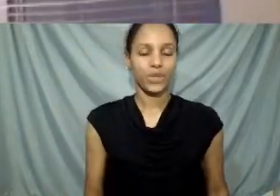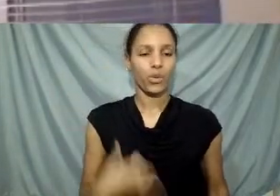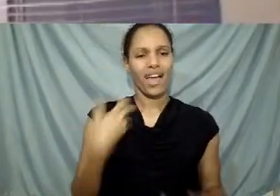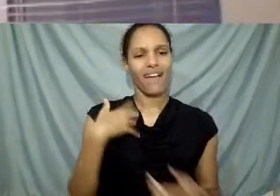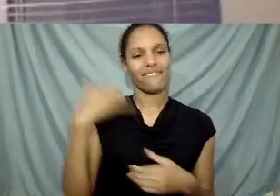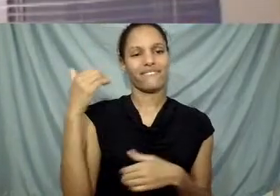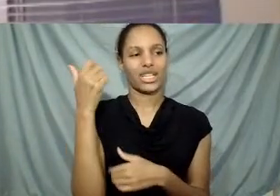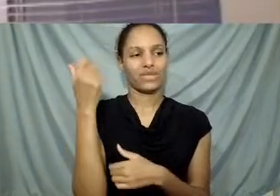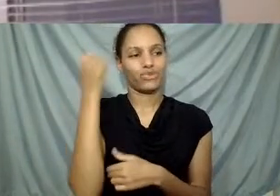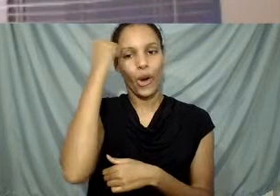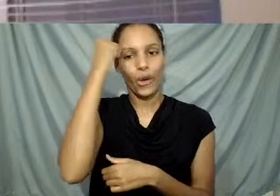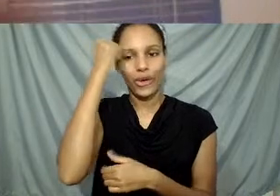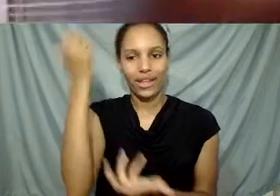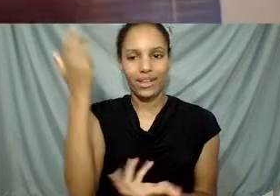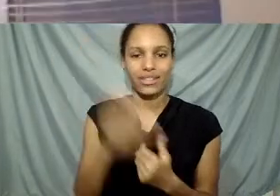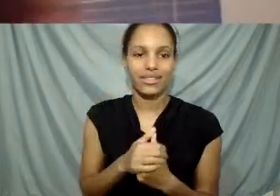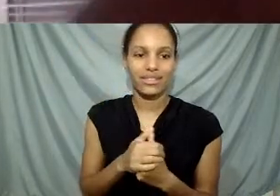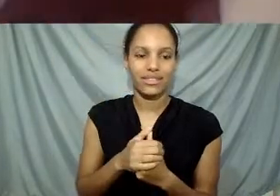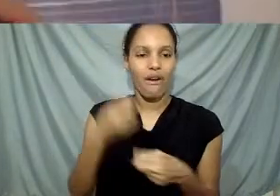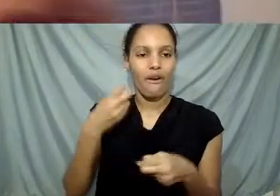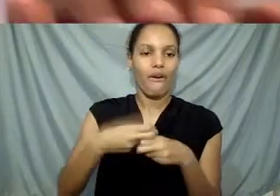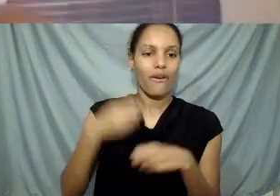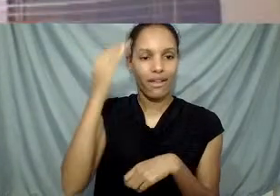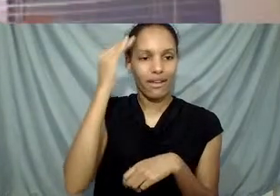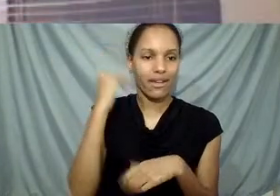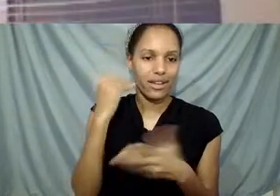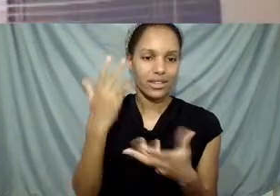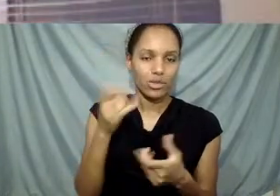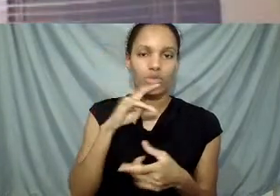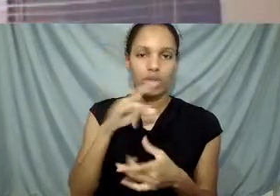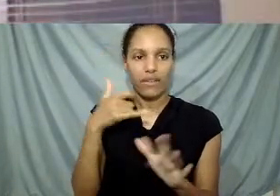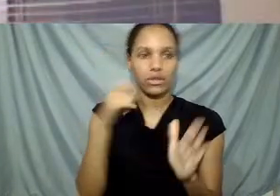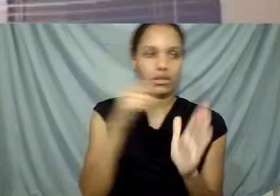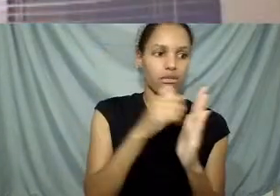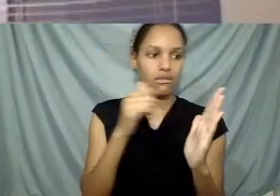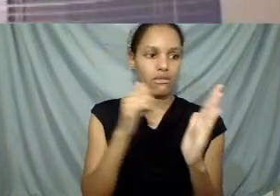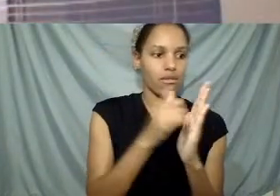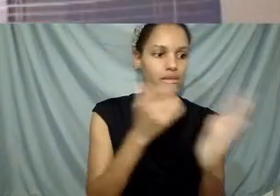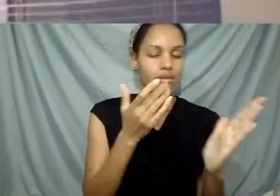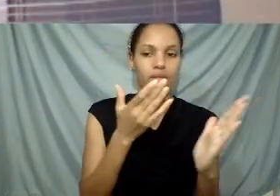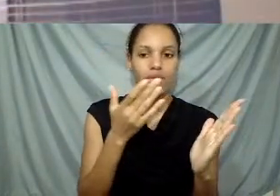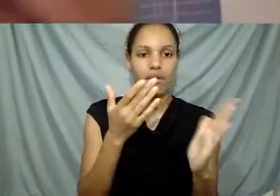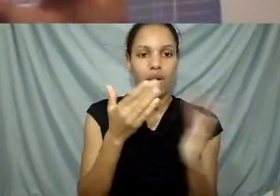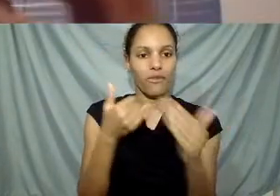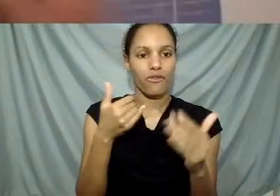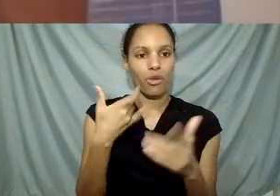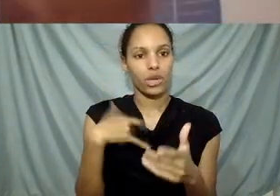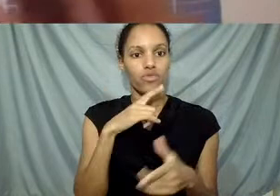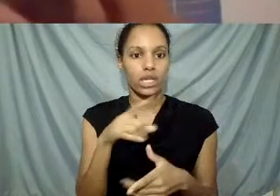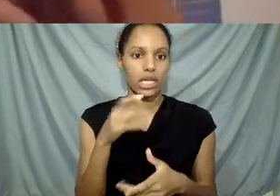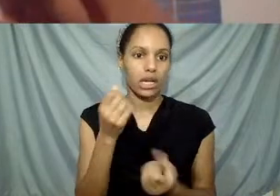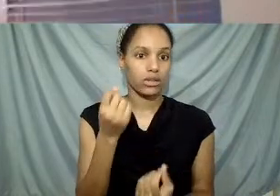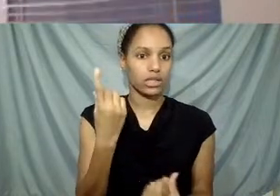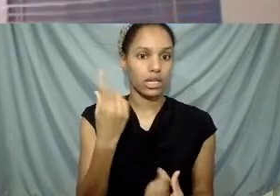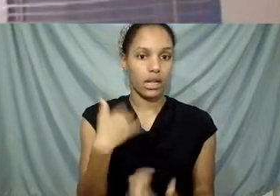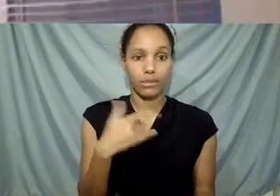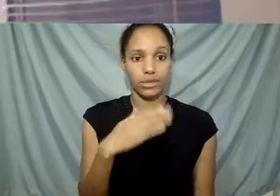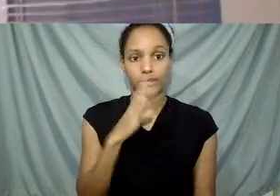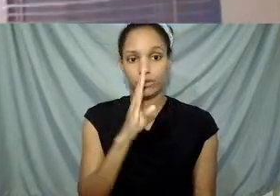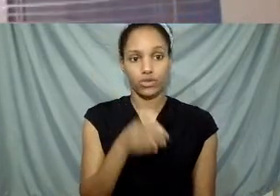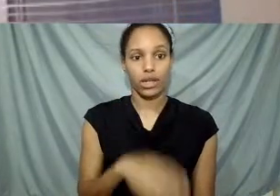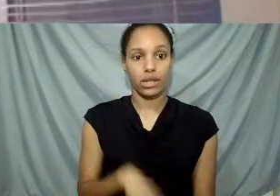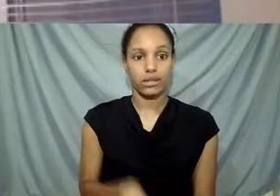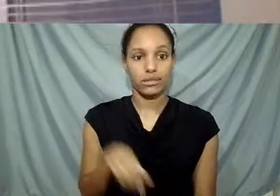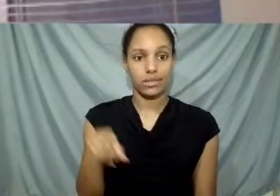heads. We've got to bump against the wall a few times before we get that. I'm sorry, I'm going to be straight about it, that this